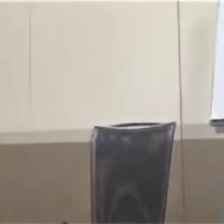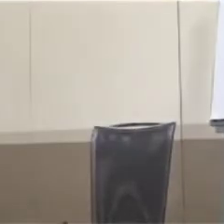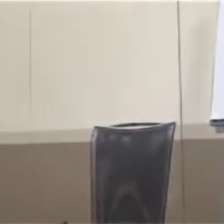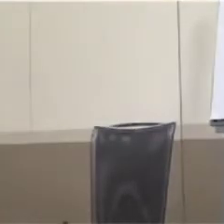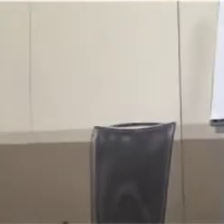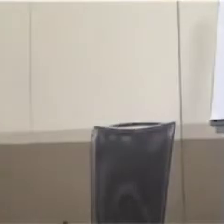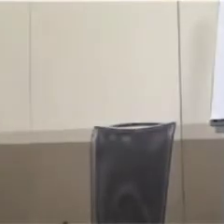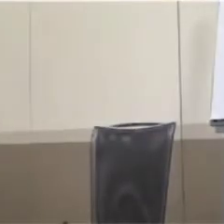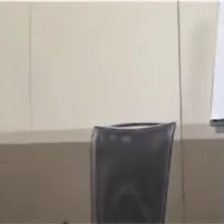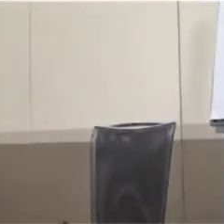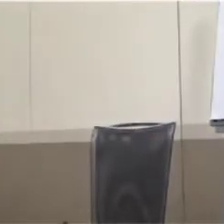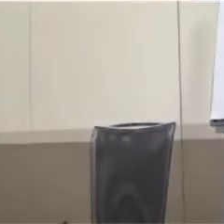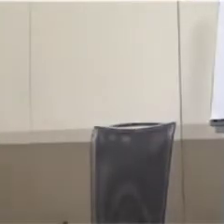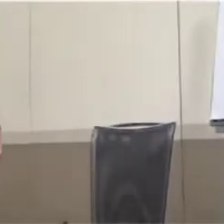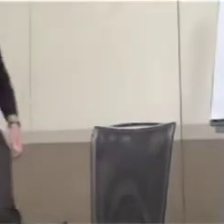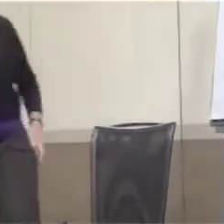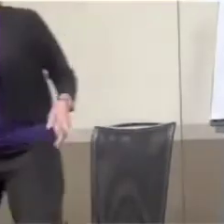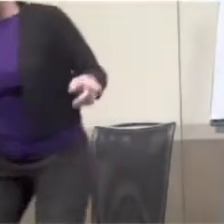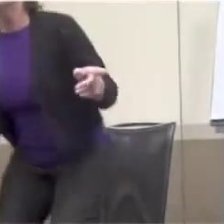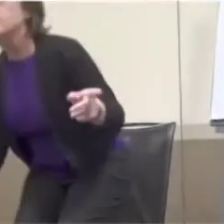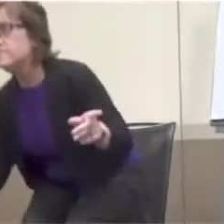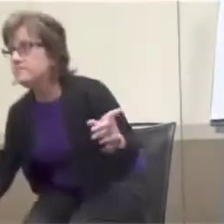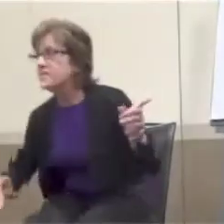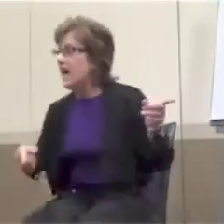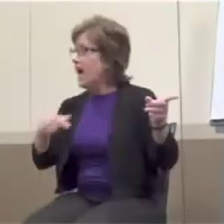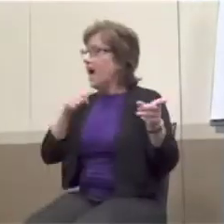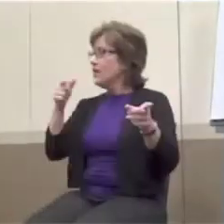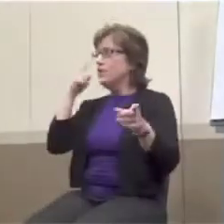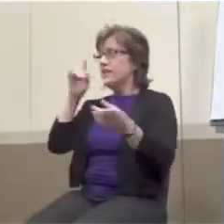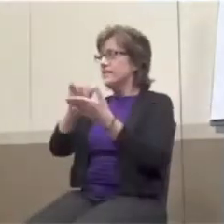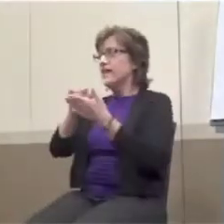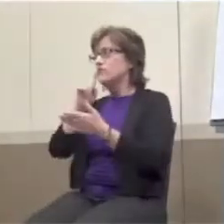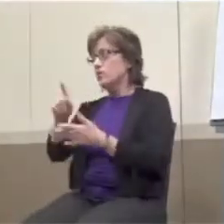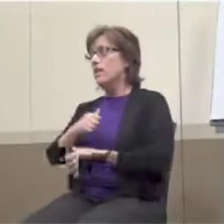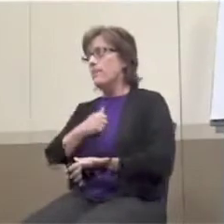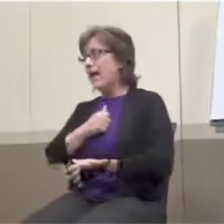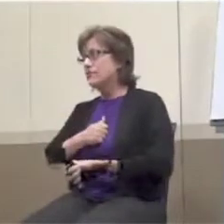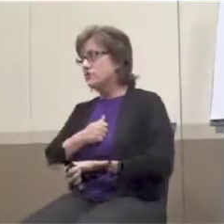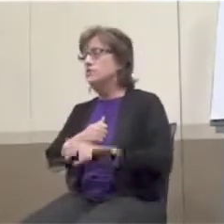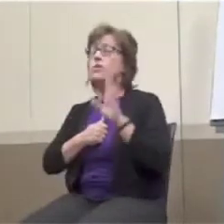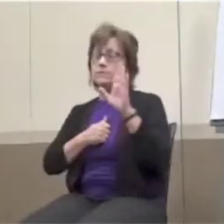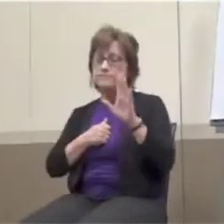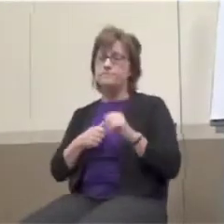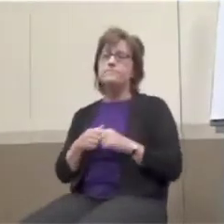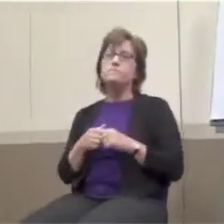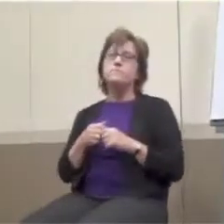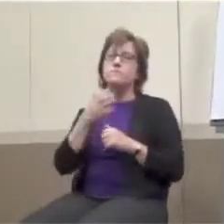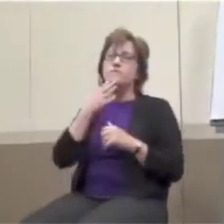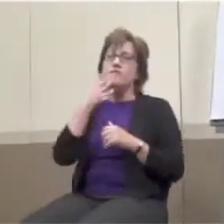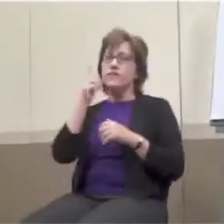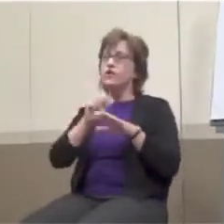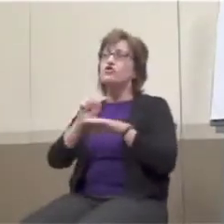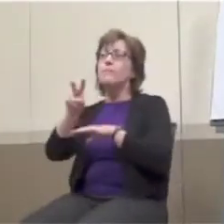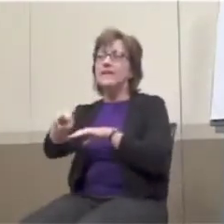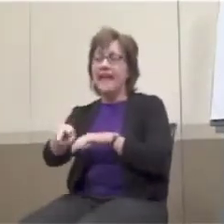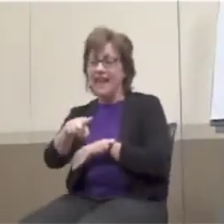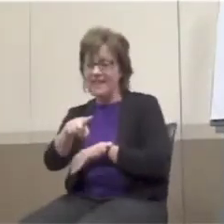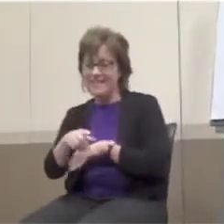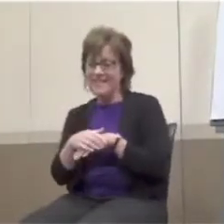think then it's not an apology. Well, here's the thing, okay? So check this out. Thank you for jumping ahead there,